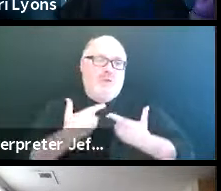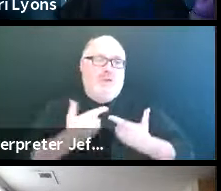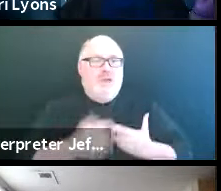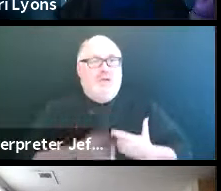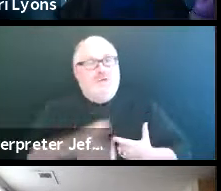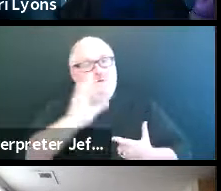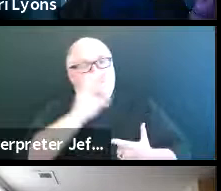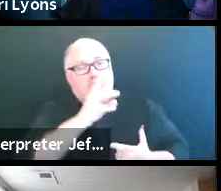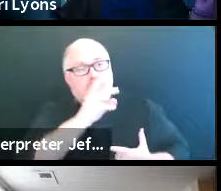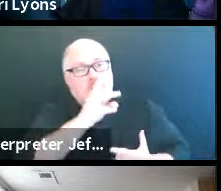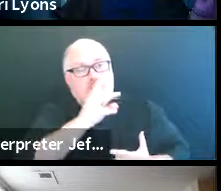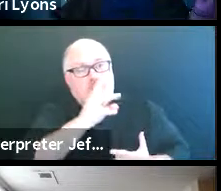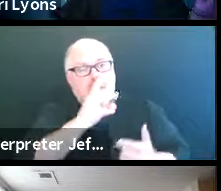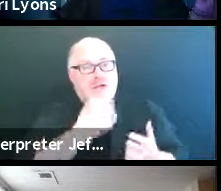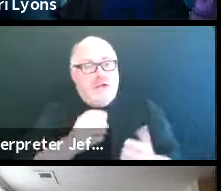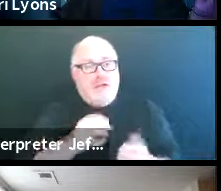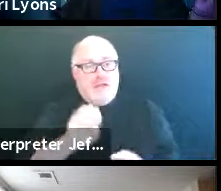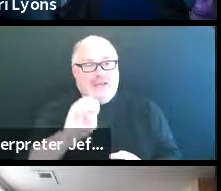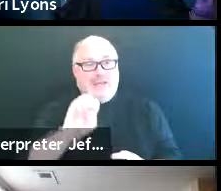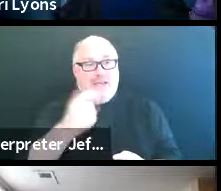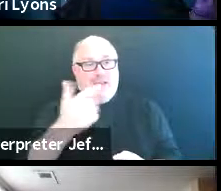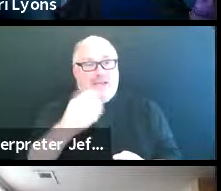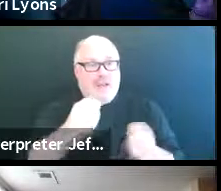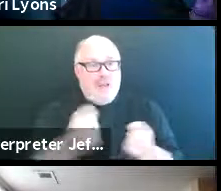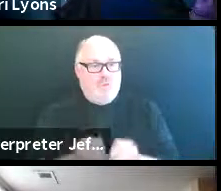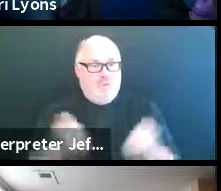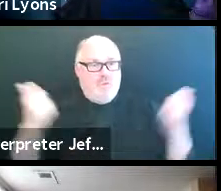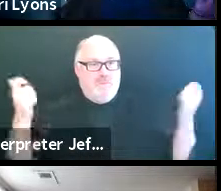and remove your ego. Thank you.